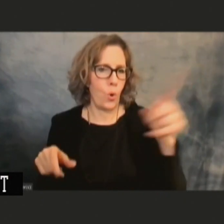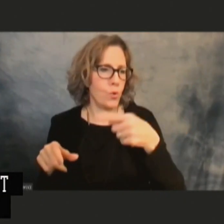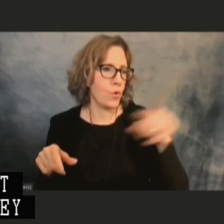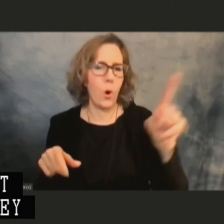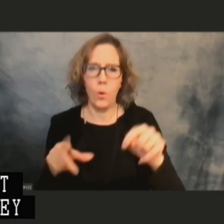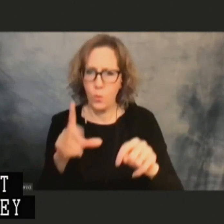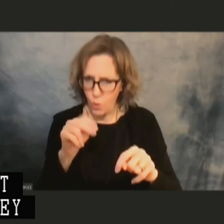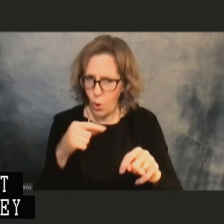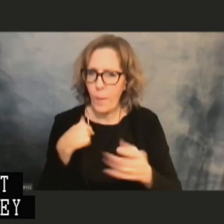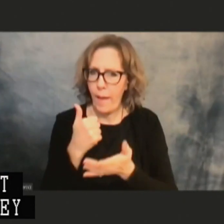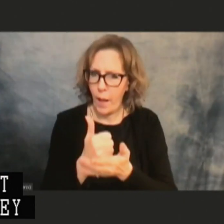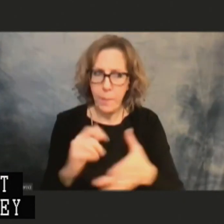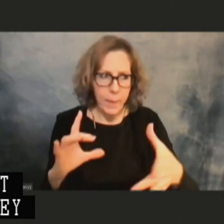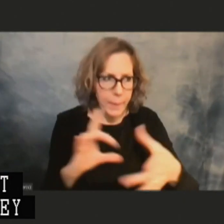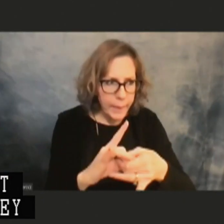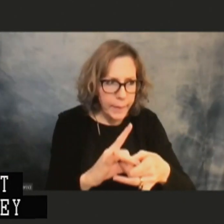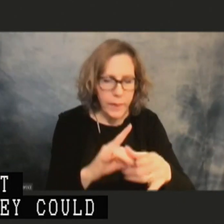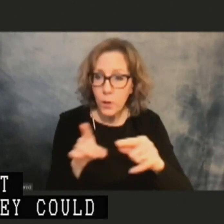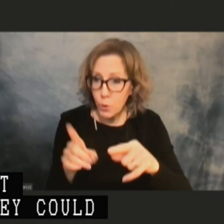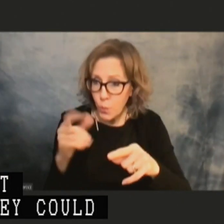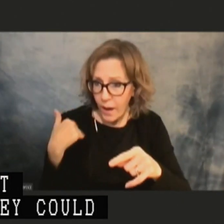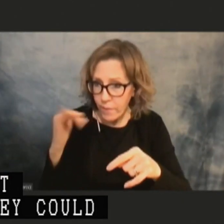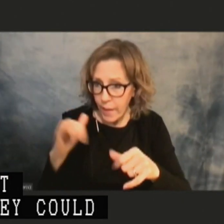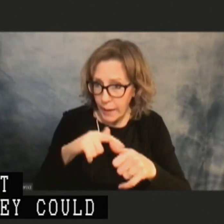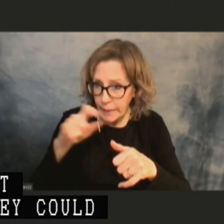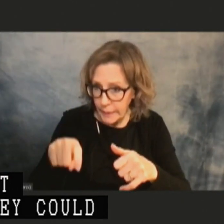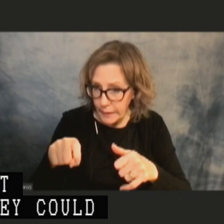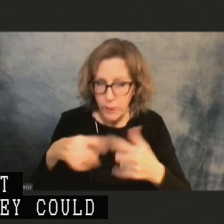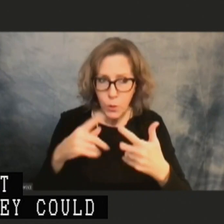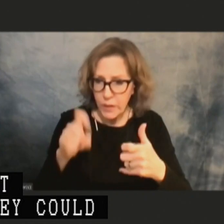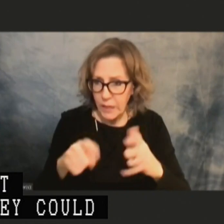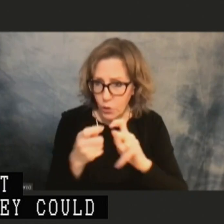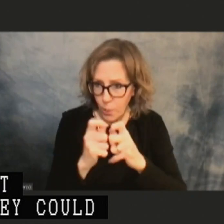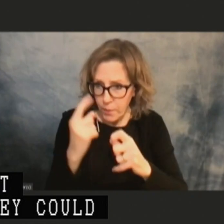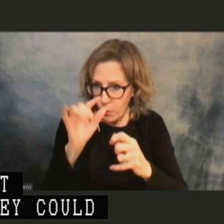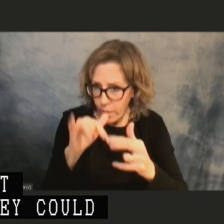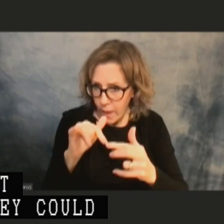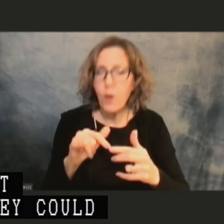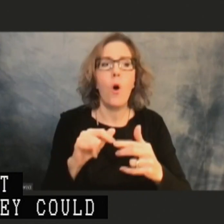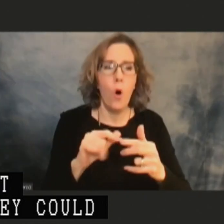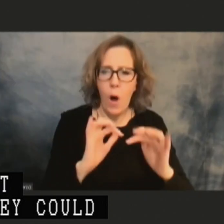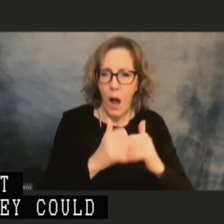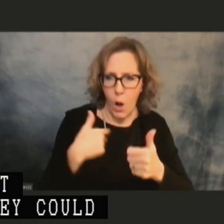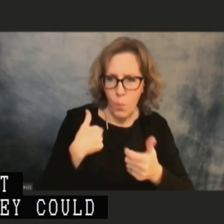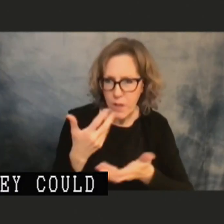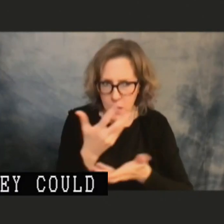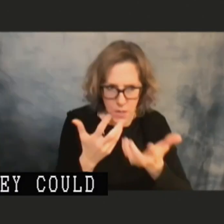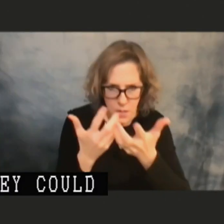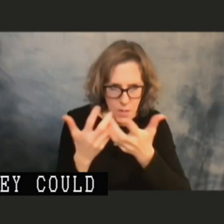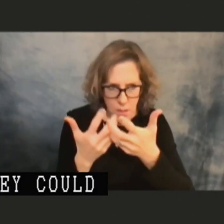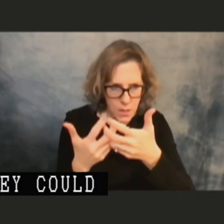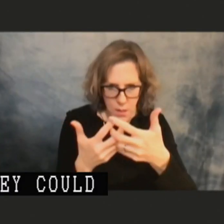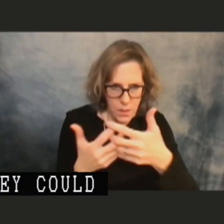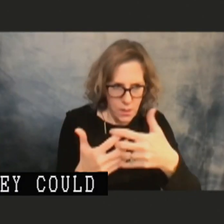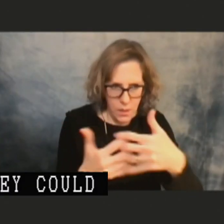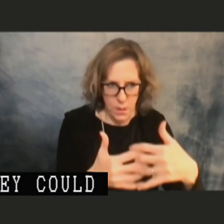at the same time can provide legal assistance and has these accommodations, and how can Moya support? And if we can't support,